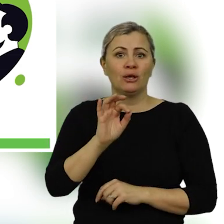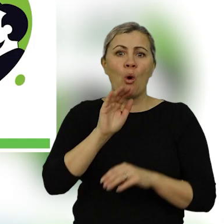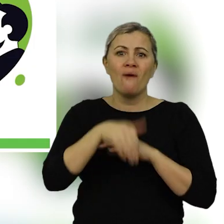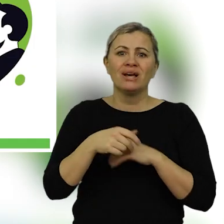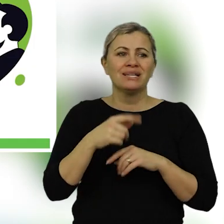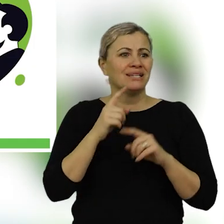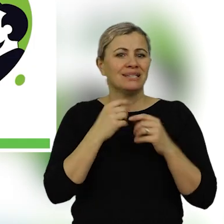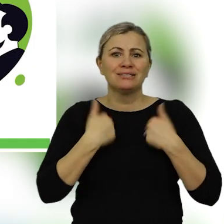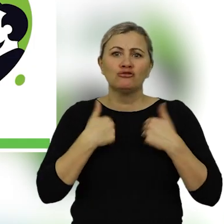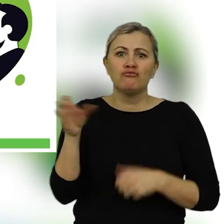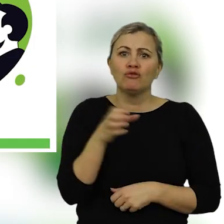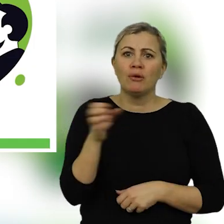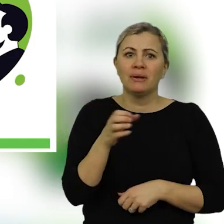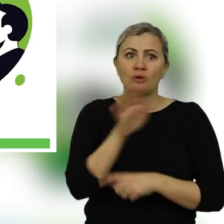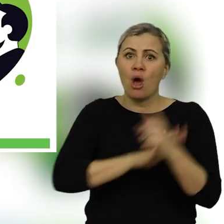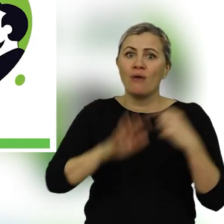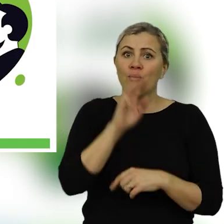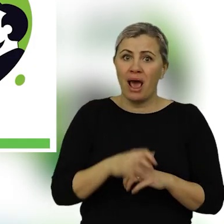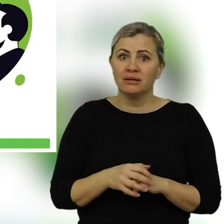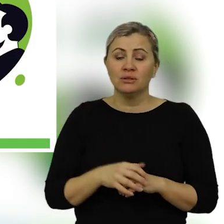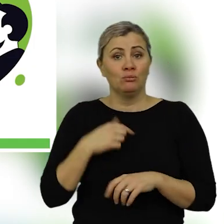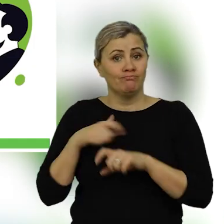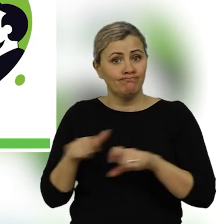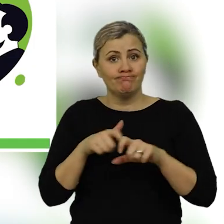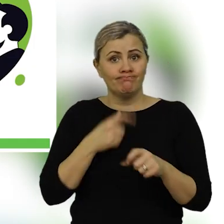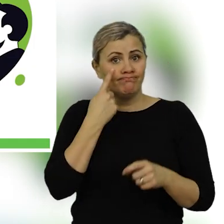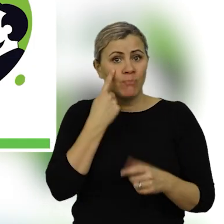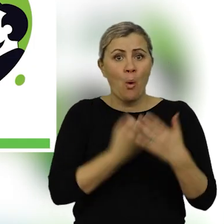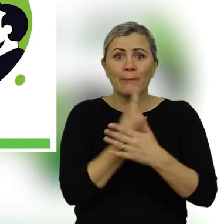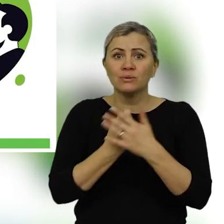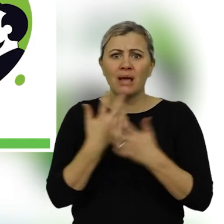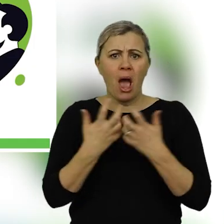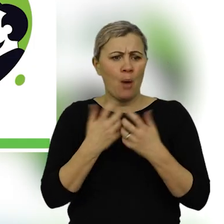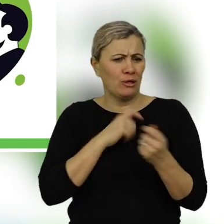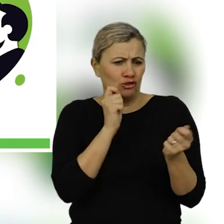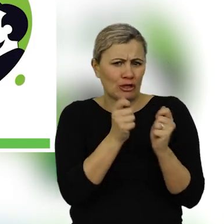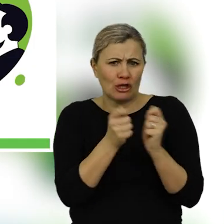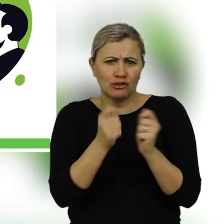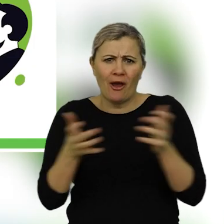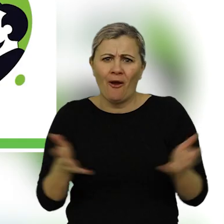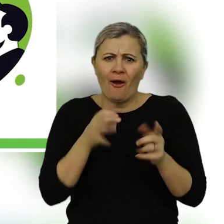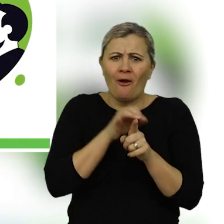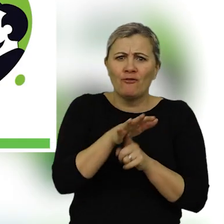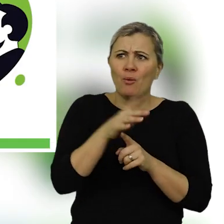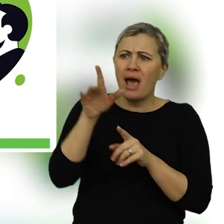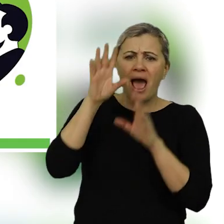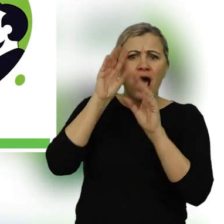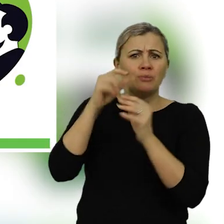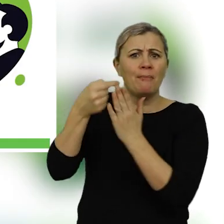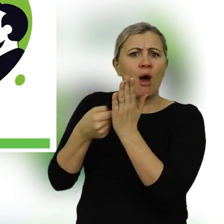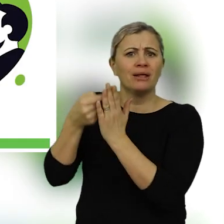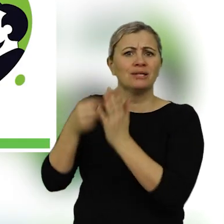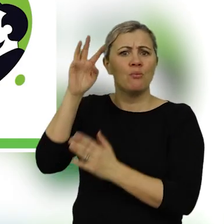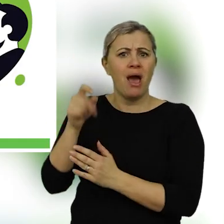in Wales. We continuously seek out opportunities to shape and influence educational policy in Wales for the benefit of